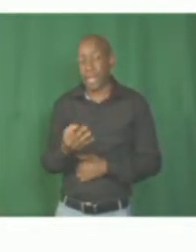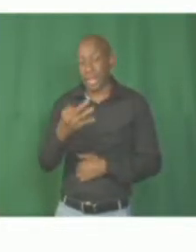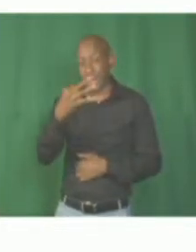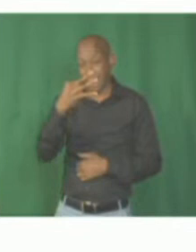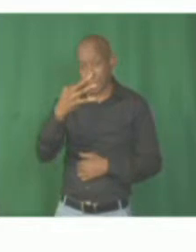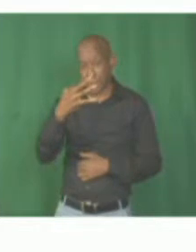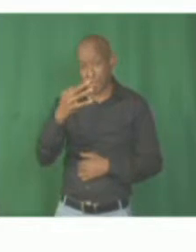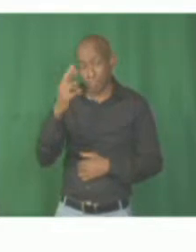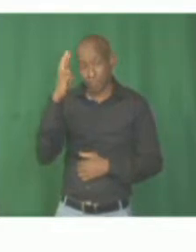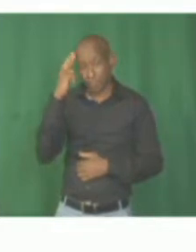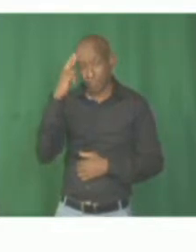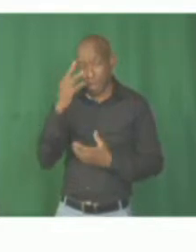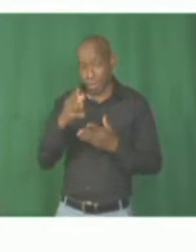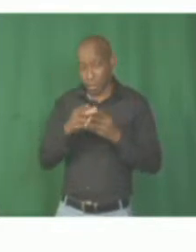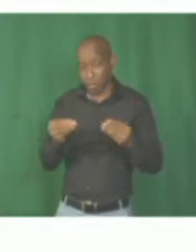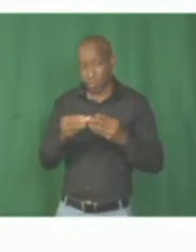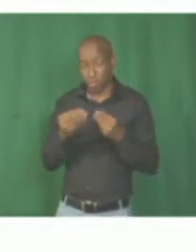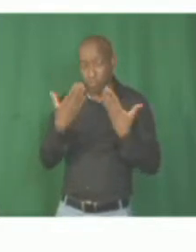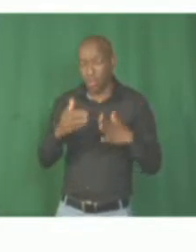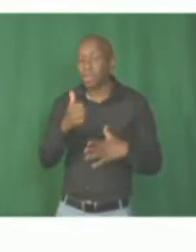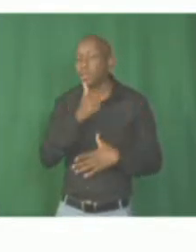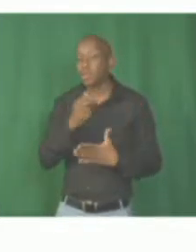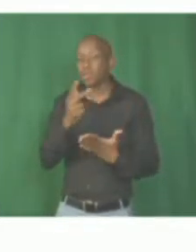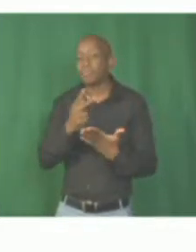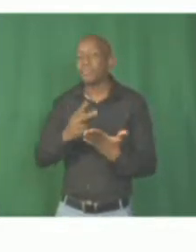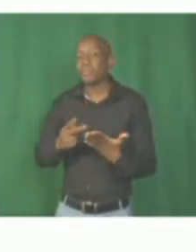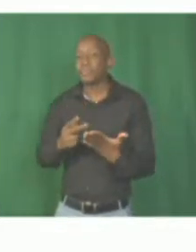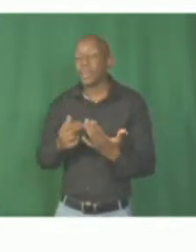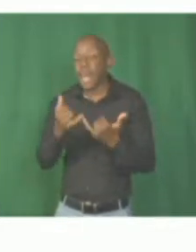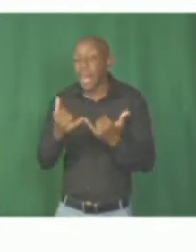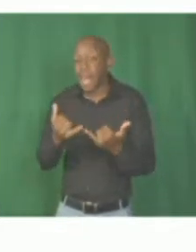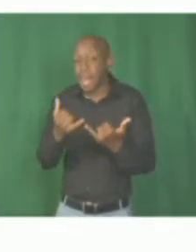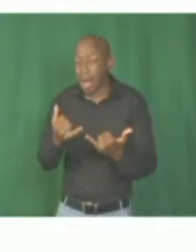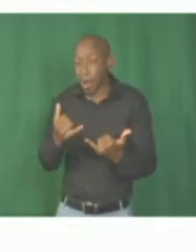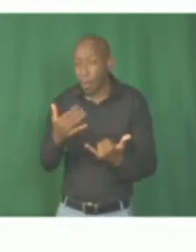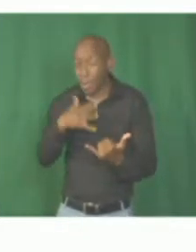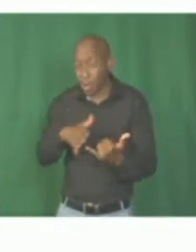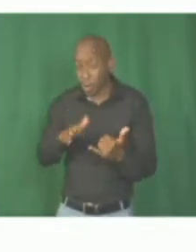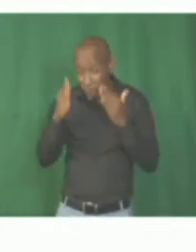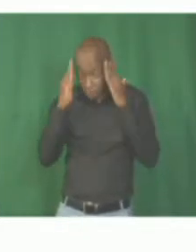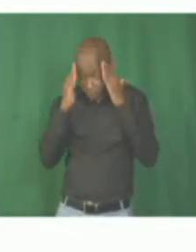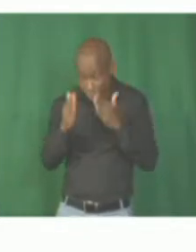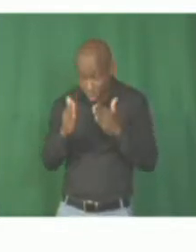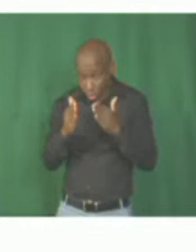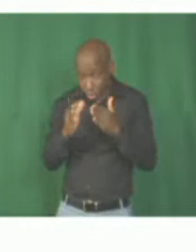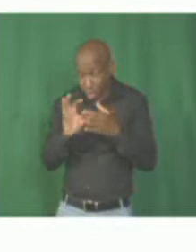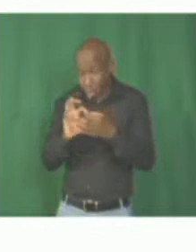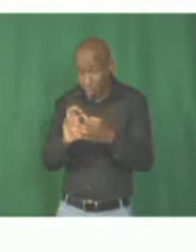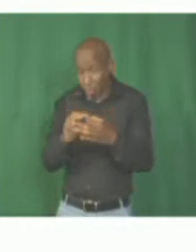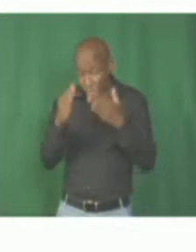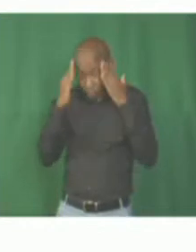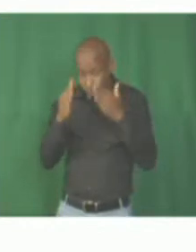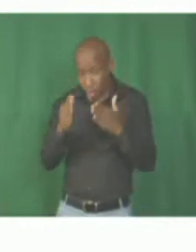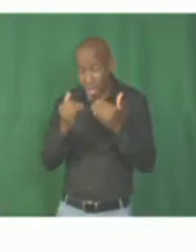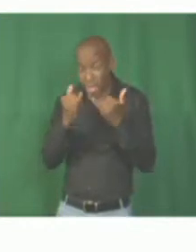the equations. Now one thing that I also want to bring to your attention, dear learner at home, is that now